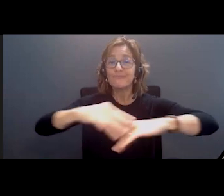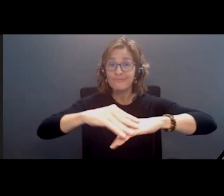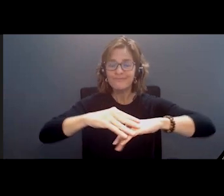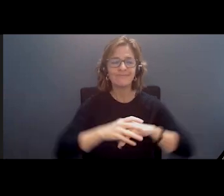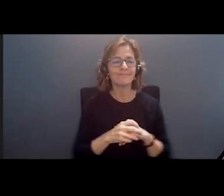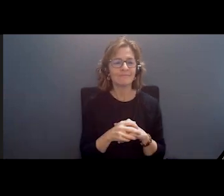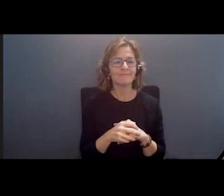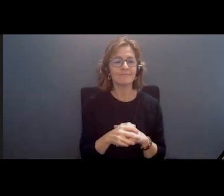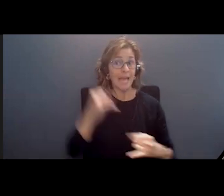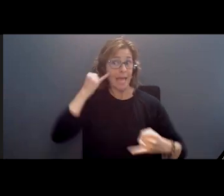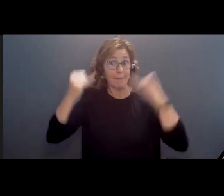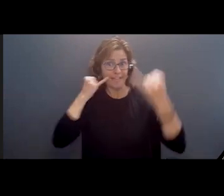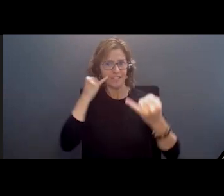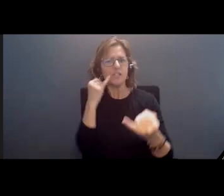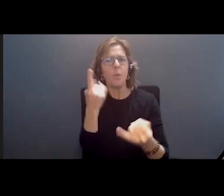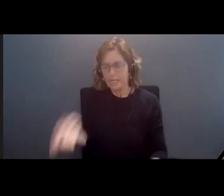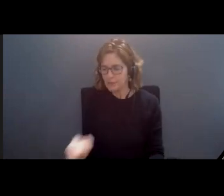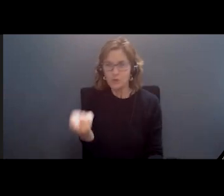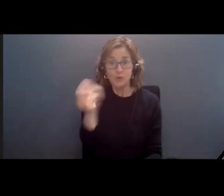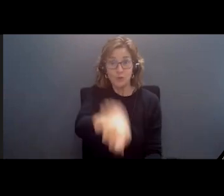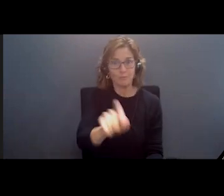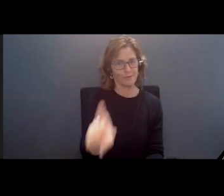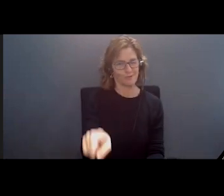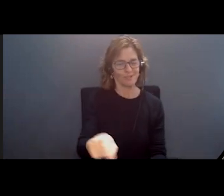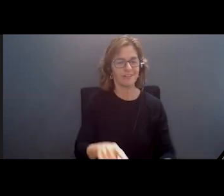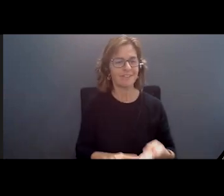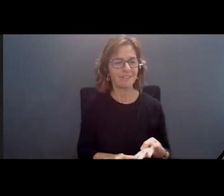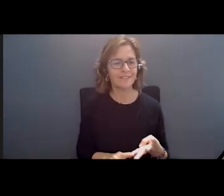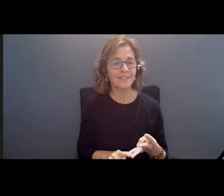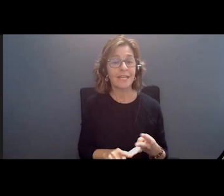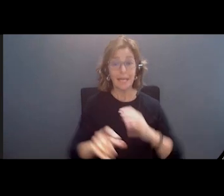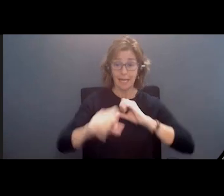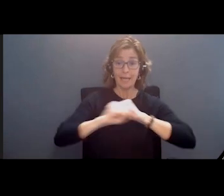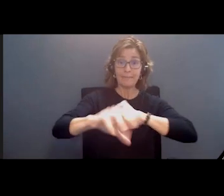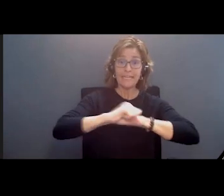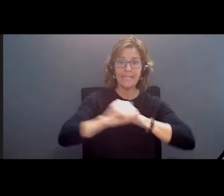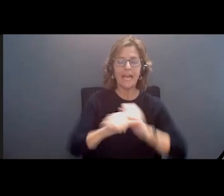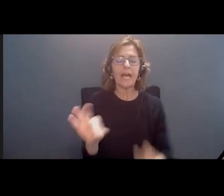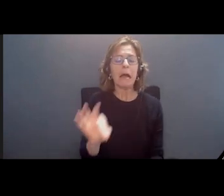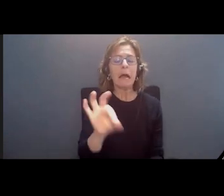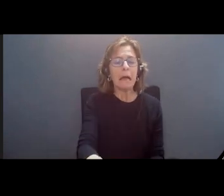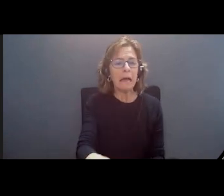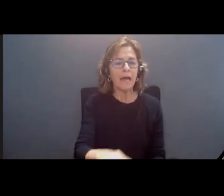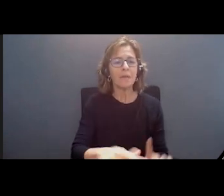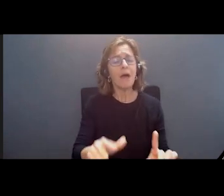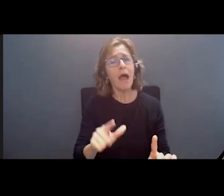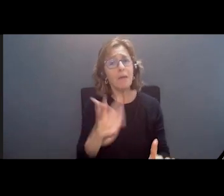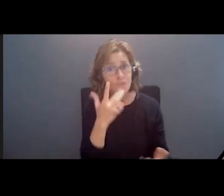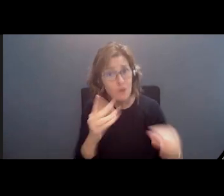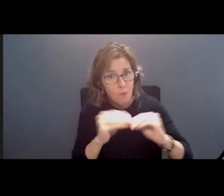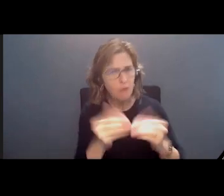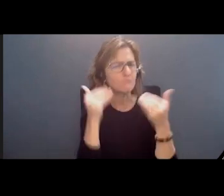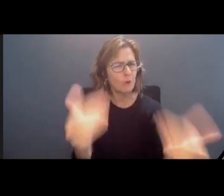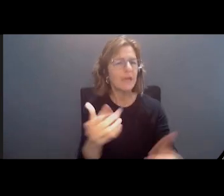1 tablespoon of imagination, a pinch of media, optional to taste.